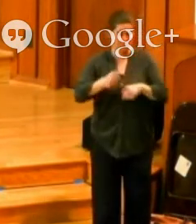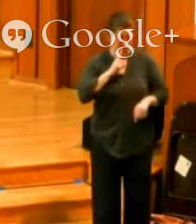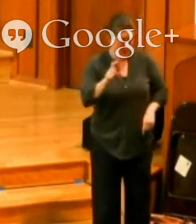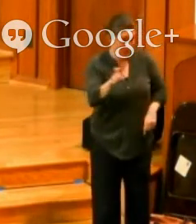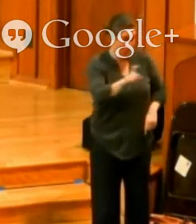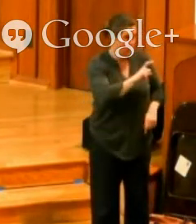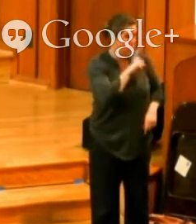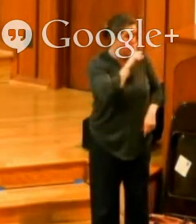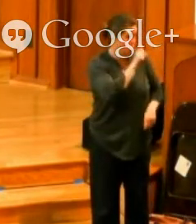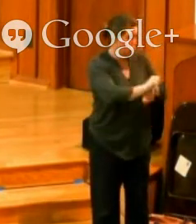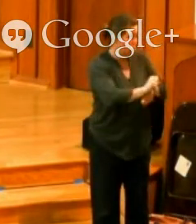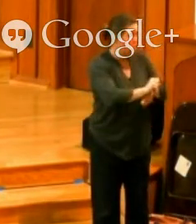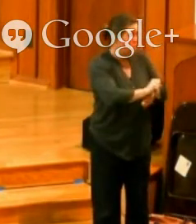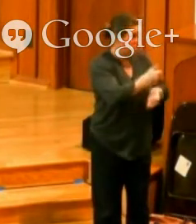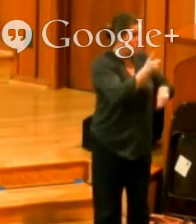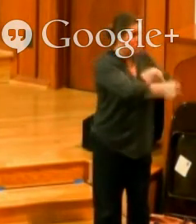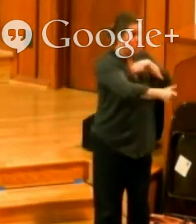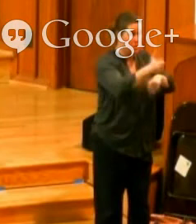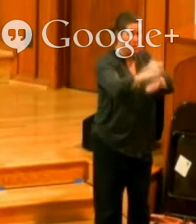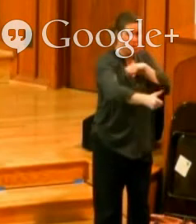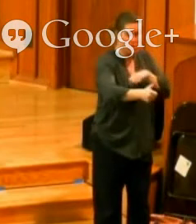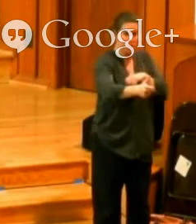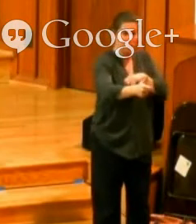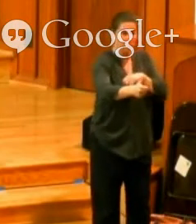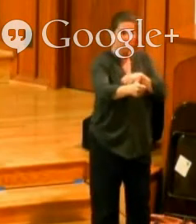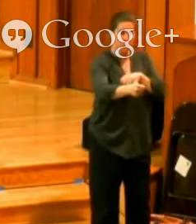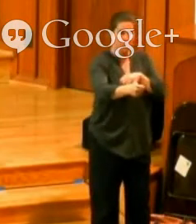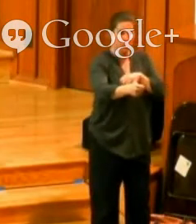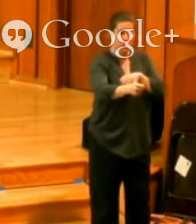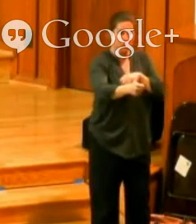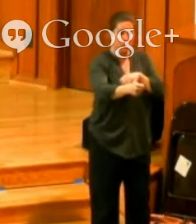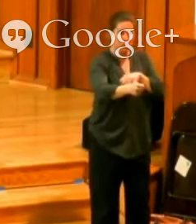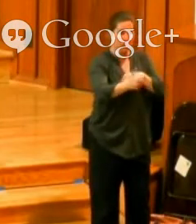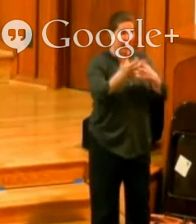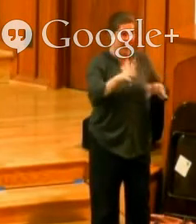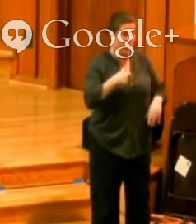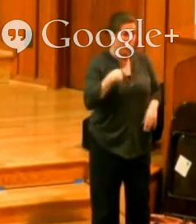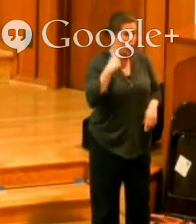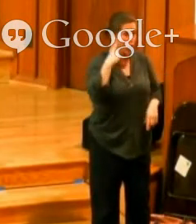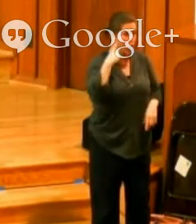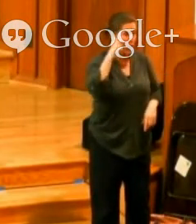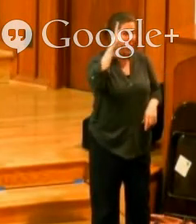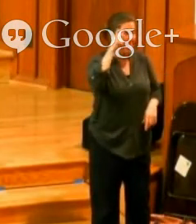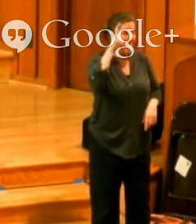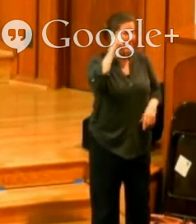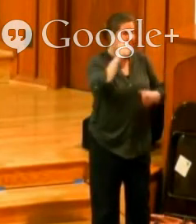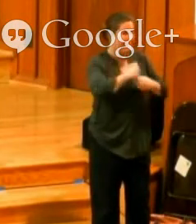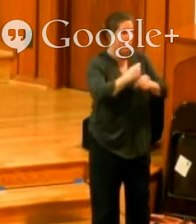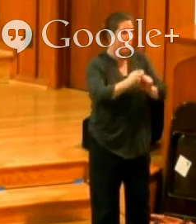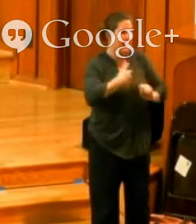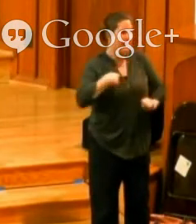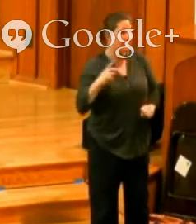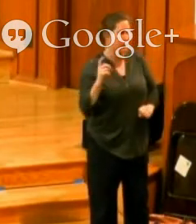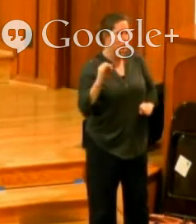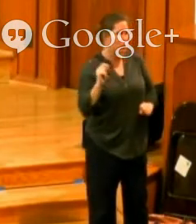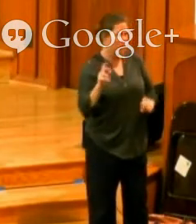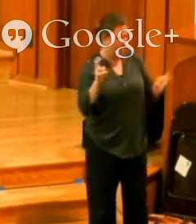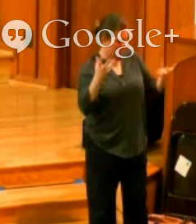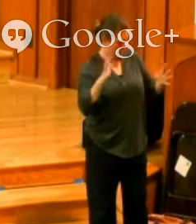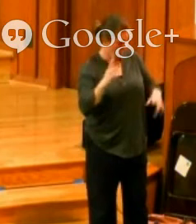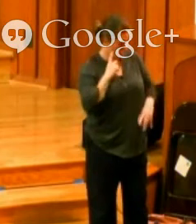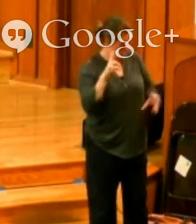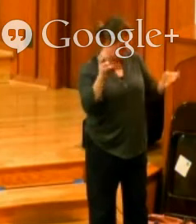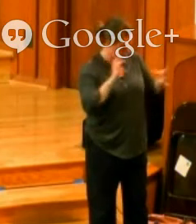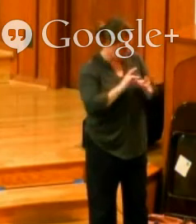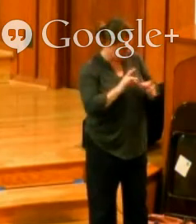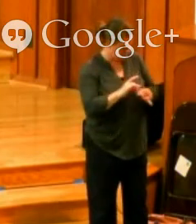Is it really not our fault when we sin? Have you ever heard that saying, the devil made me do it? Did the devil really